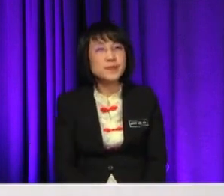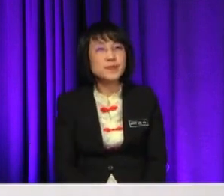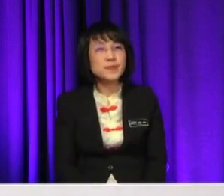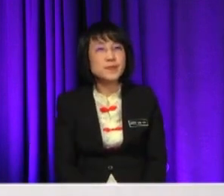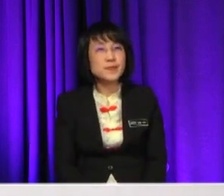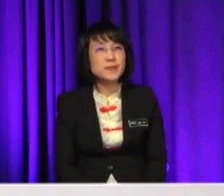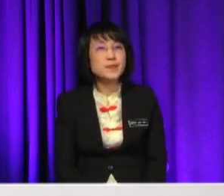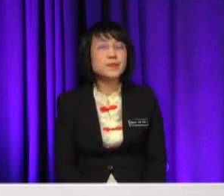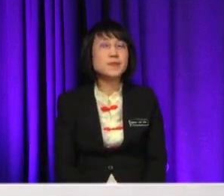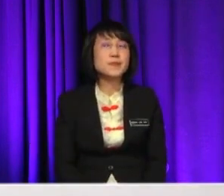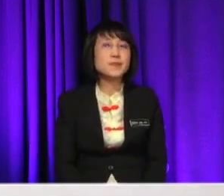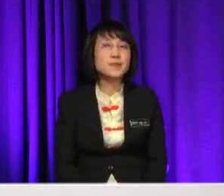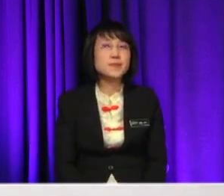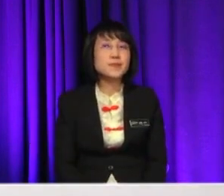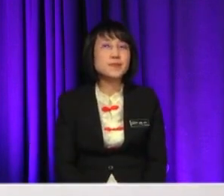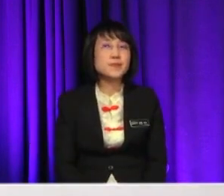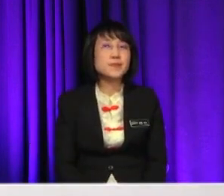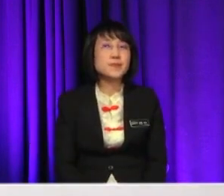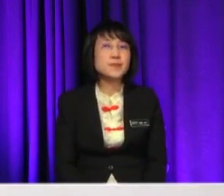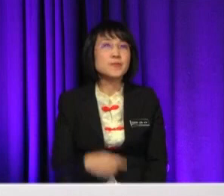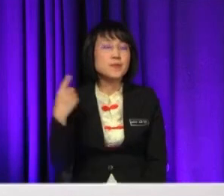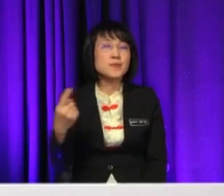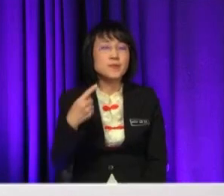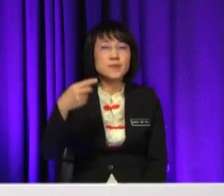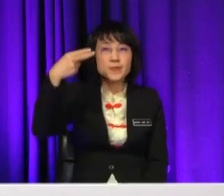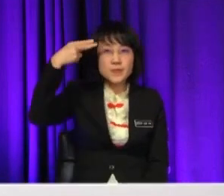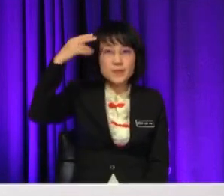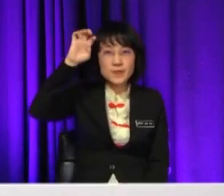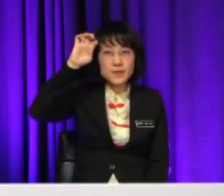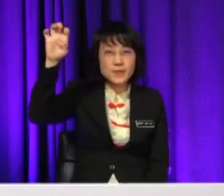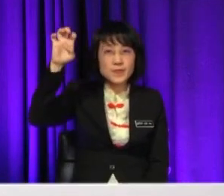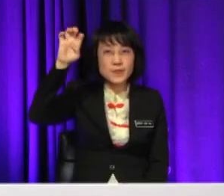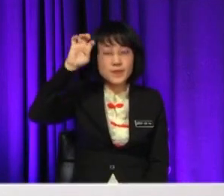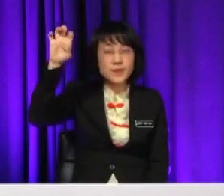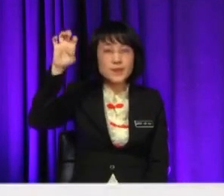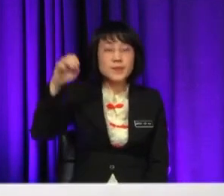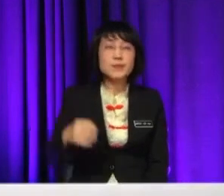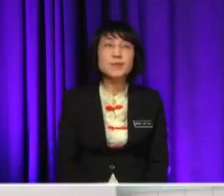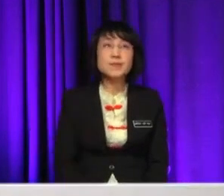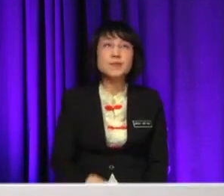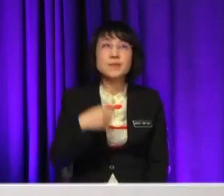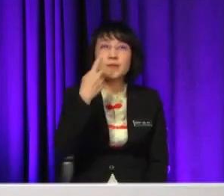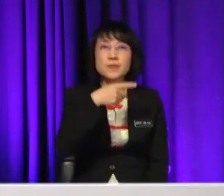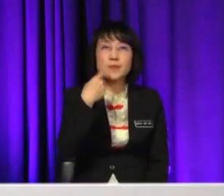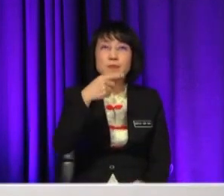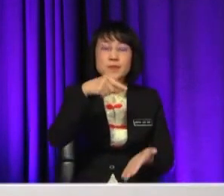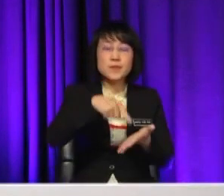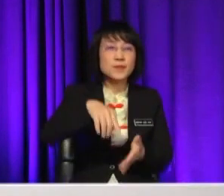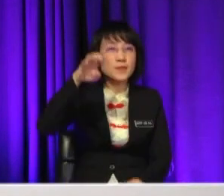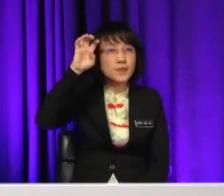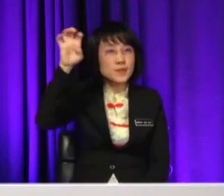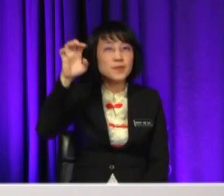his own will. Now you notice that it's always he. Now over to y'all. Who do you think this he